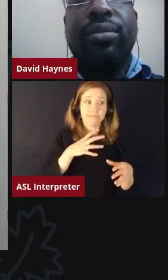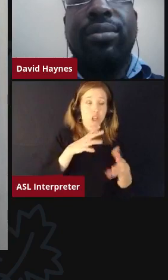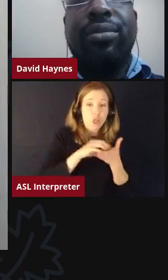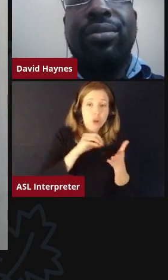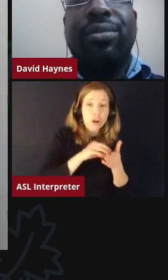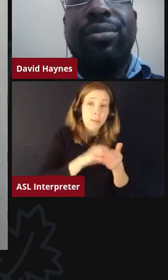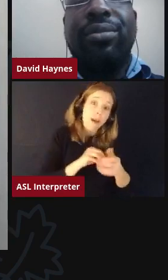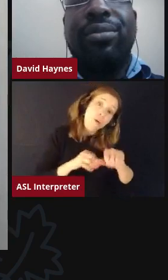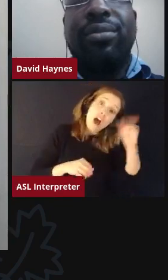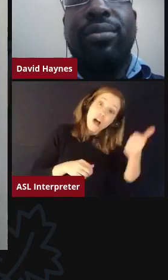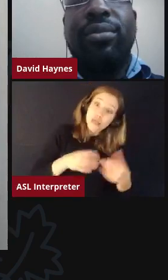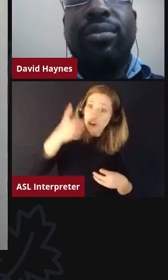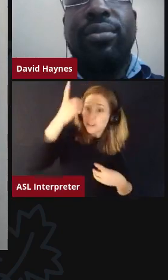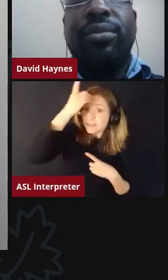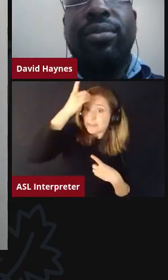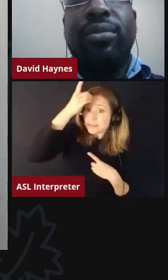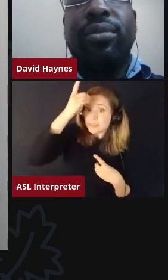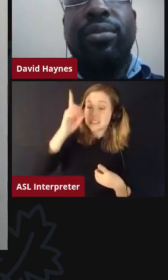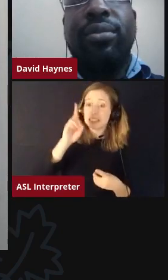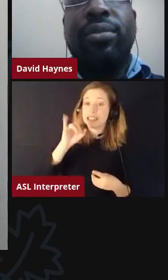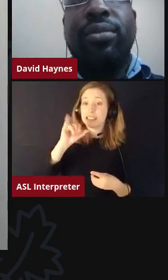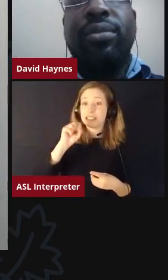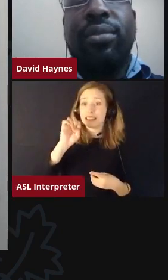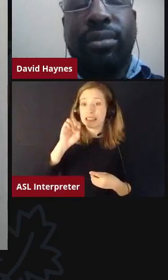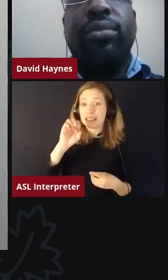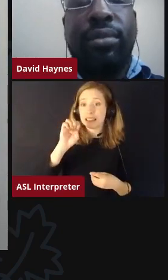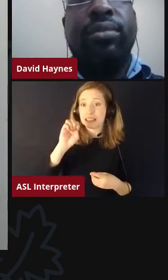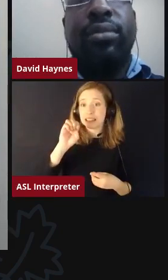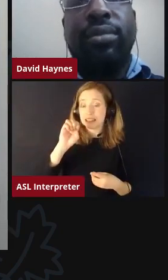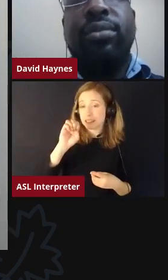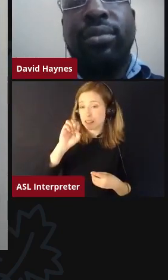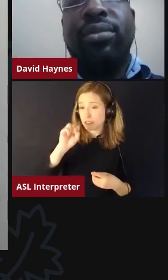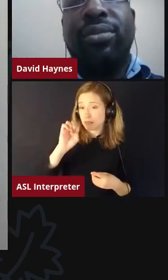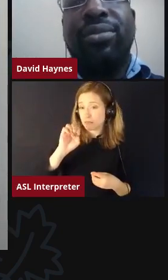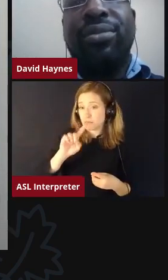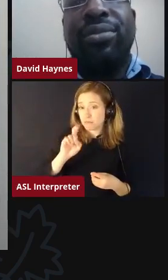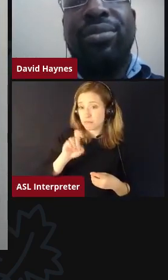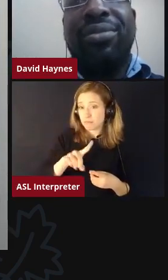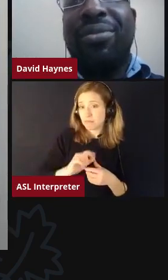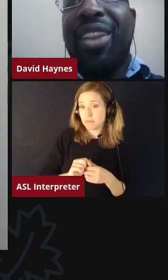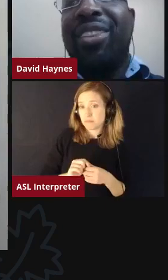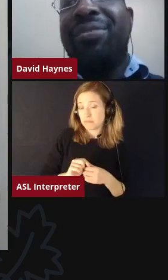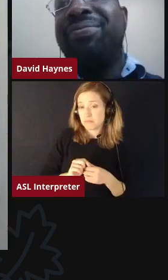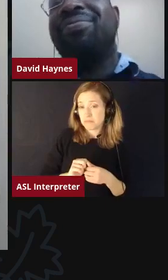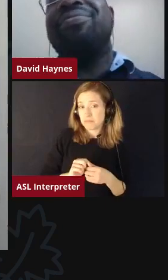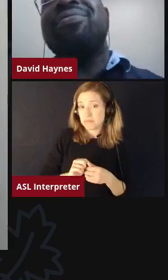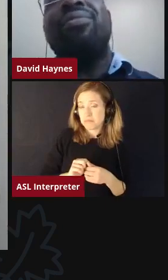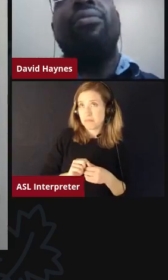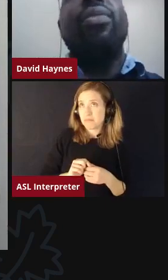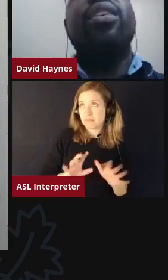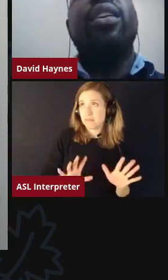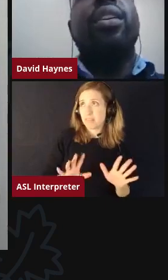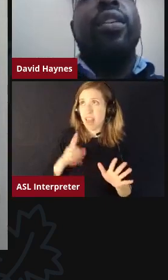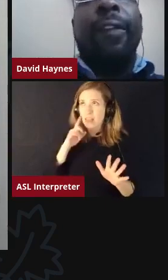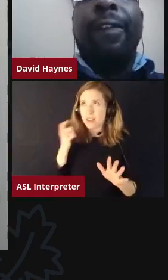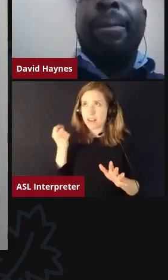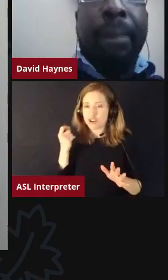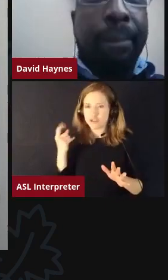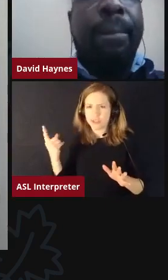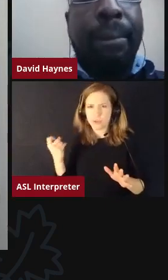for instance, uh, I mean, I think I get it. I get what she's Yeah. asking.